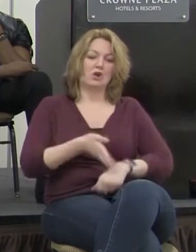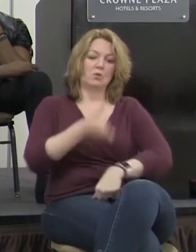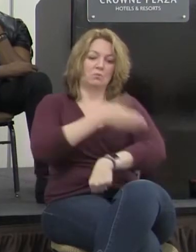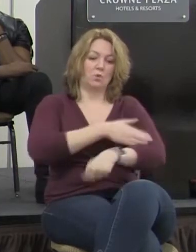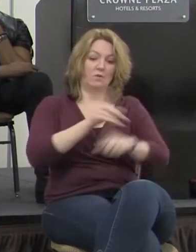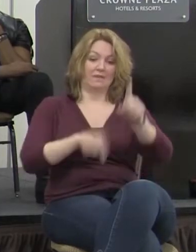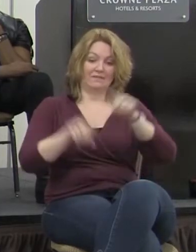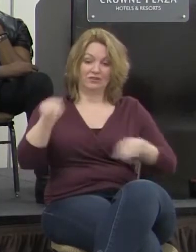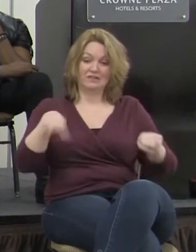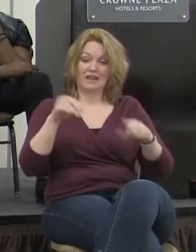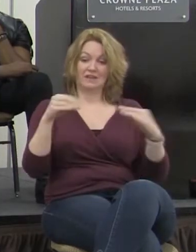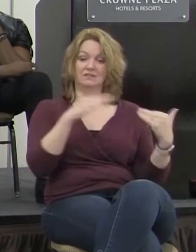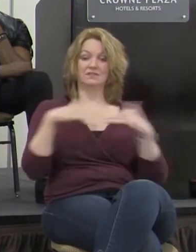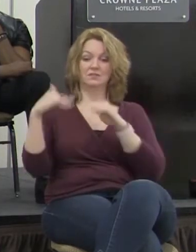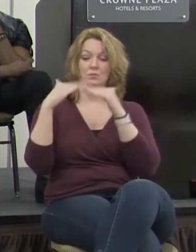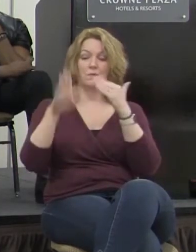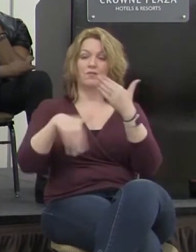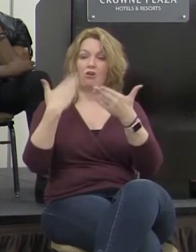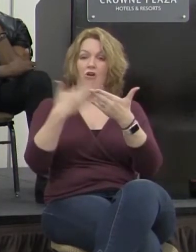equality among all races?